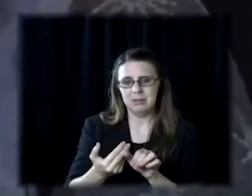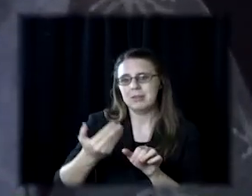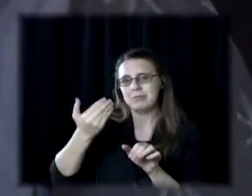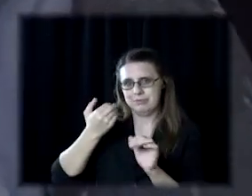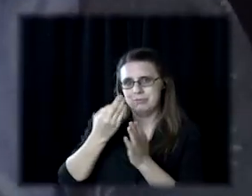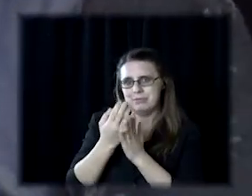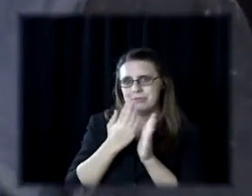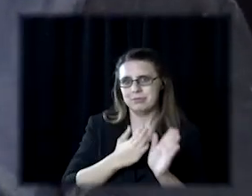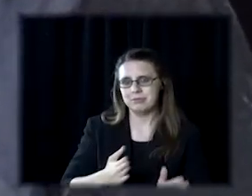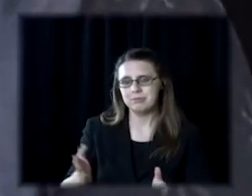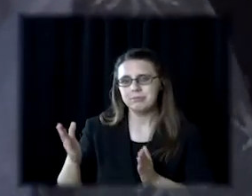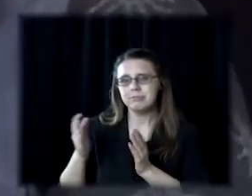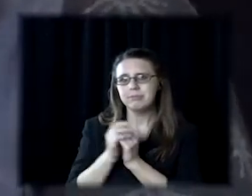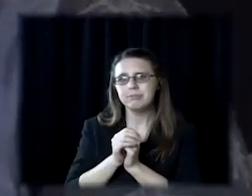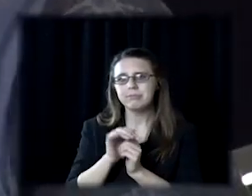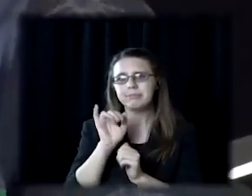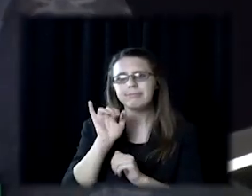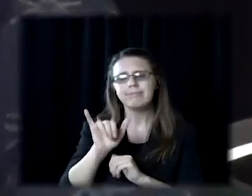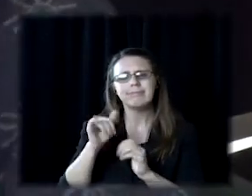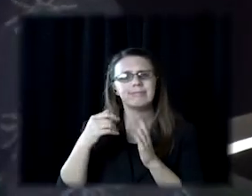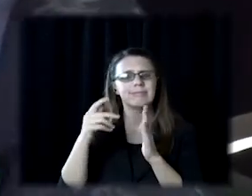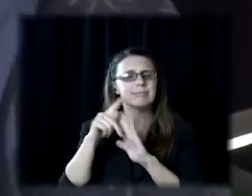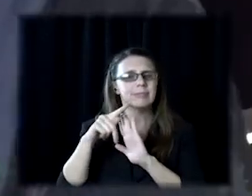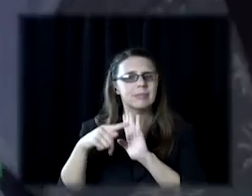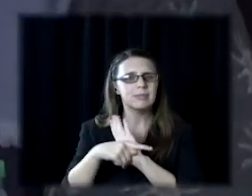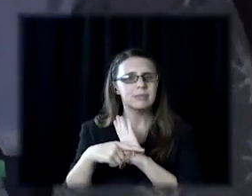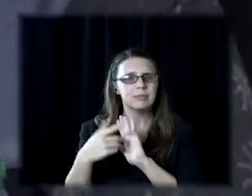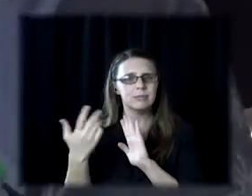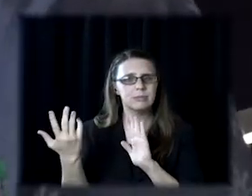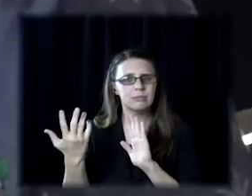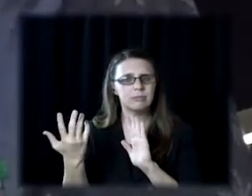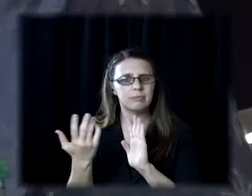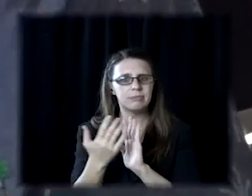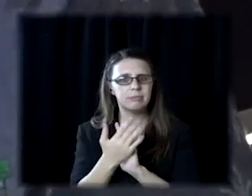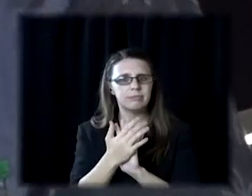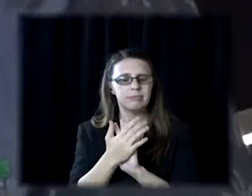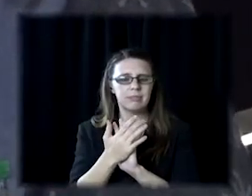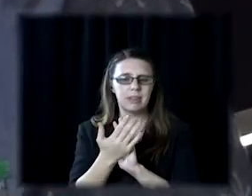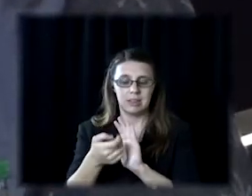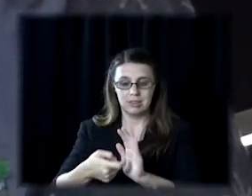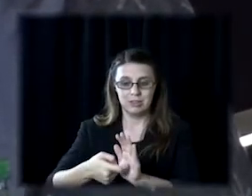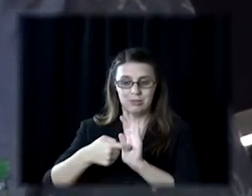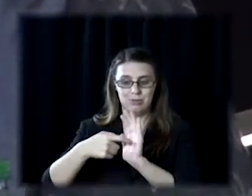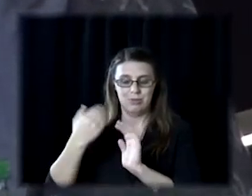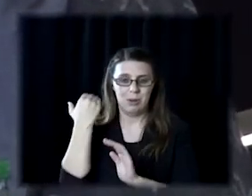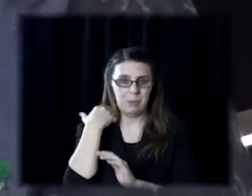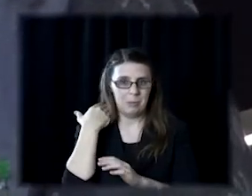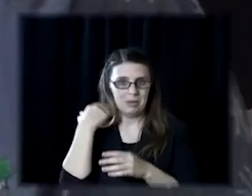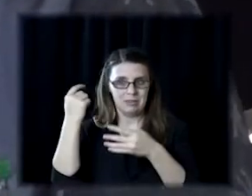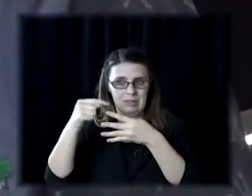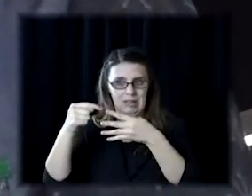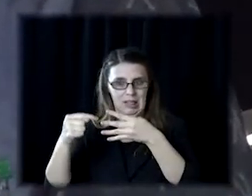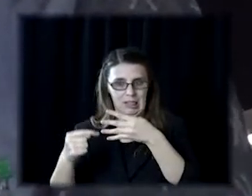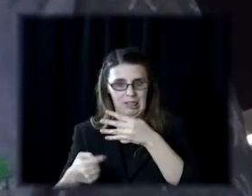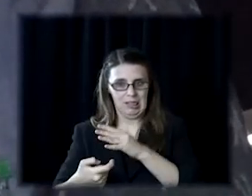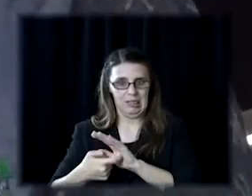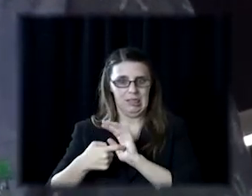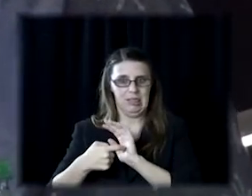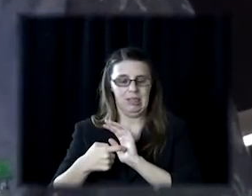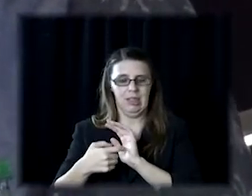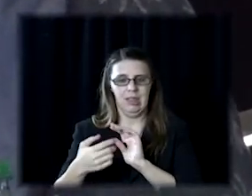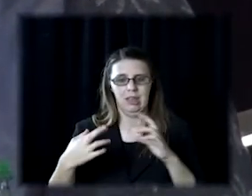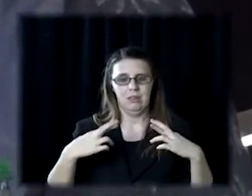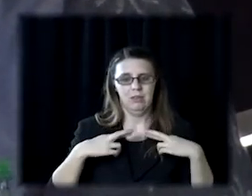plan, which is a policy given the requirements of bankruptcy and the fact that retirees are